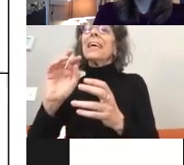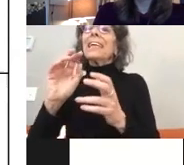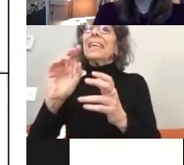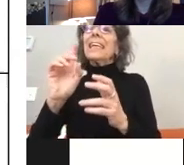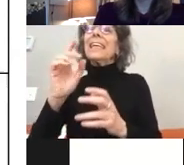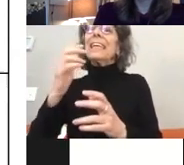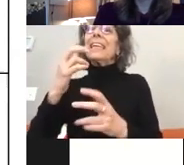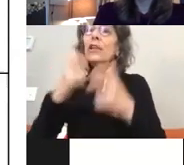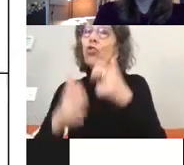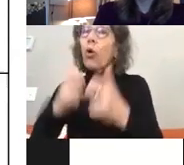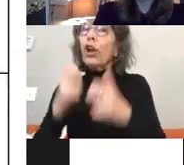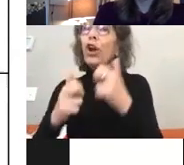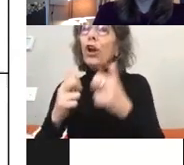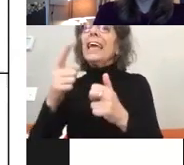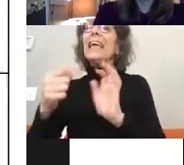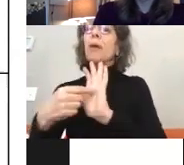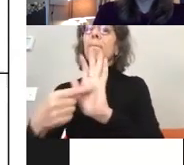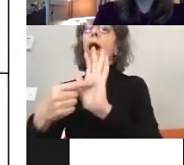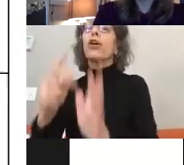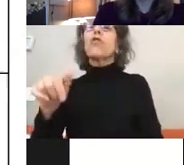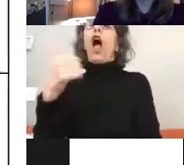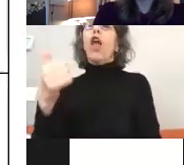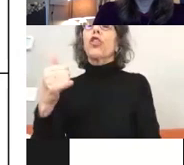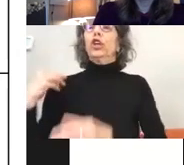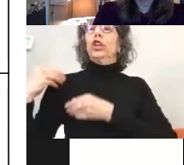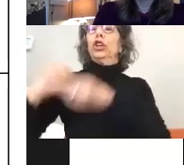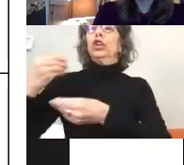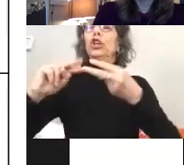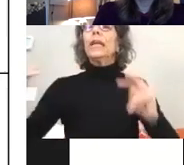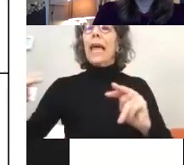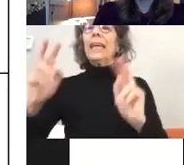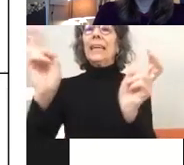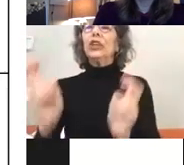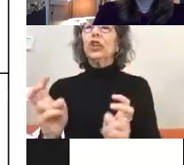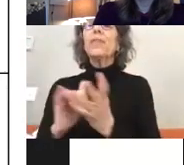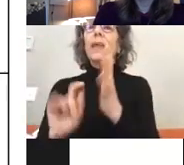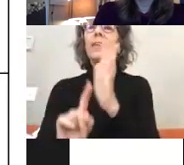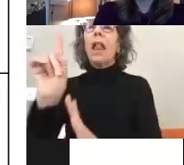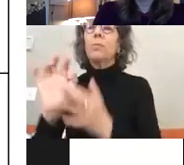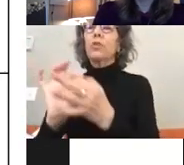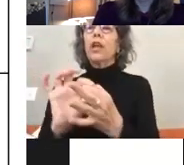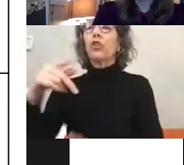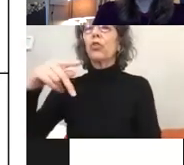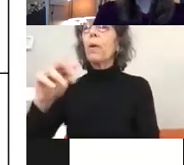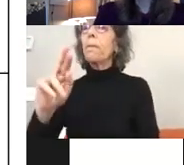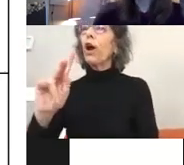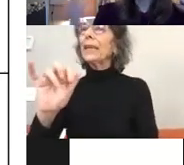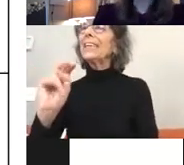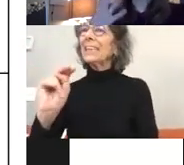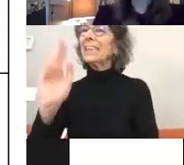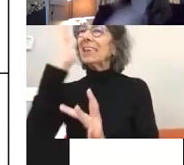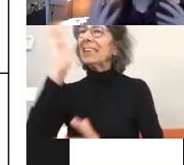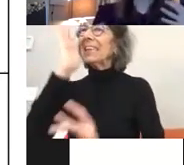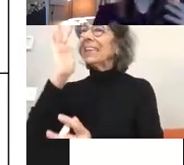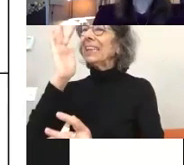marker for other neurodegenerative conditions that can develop in the future, such as Parkinson's disease and other diseases. Yeah, so imagine